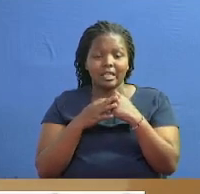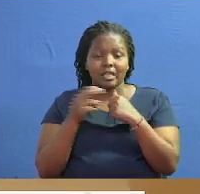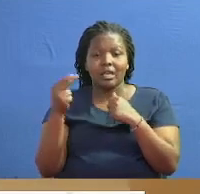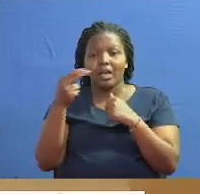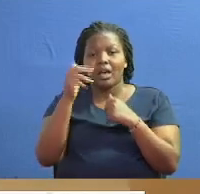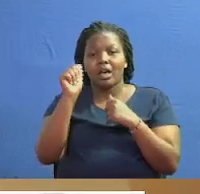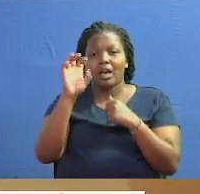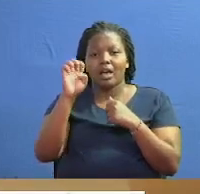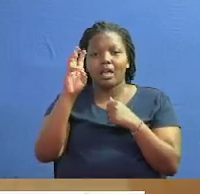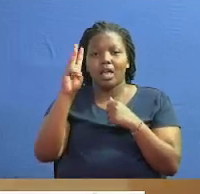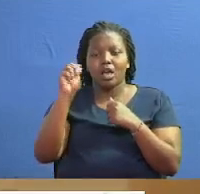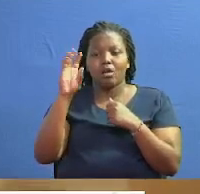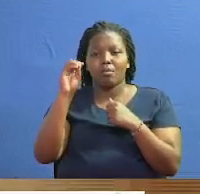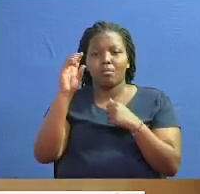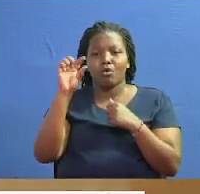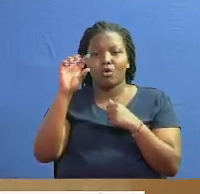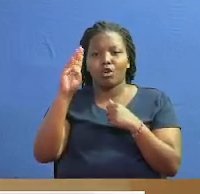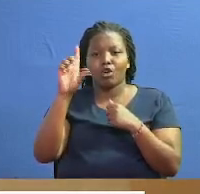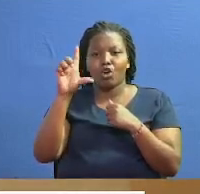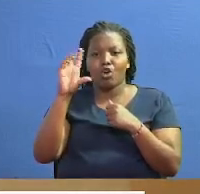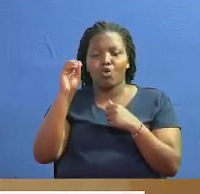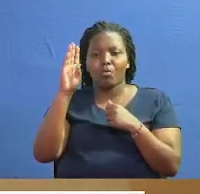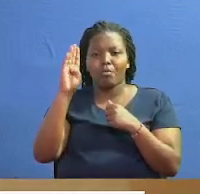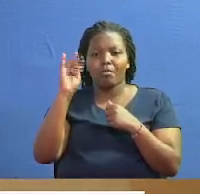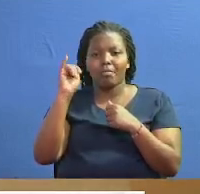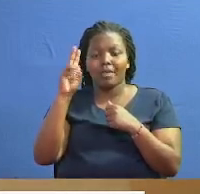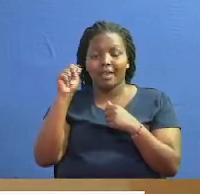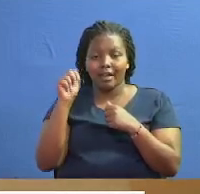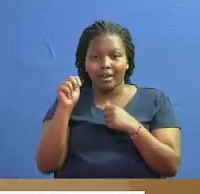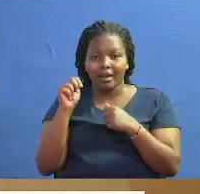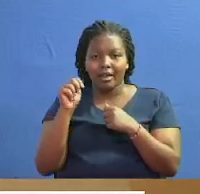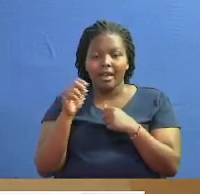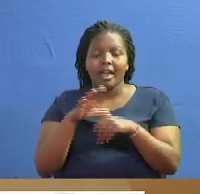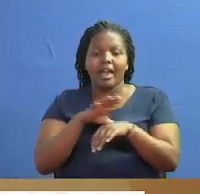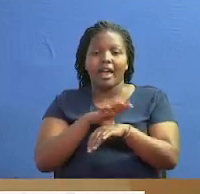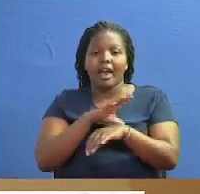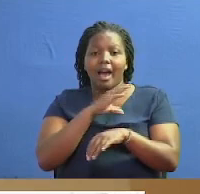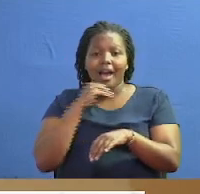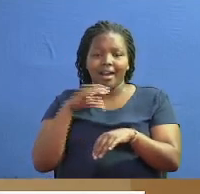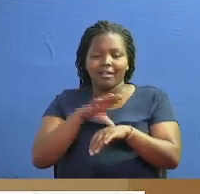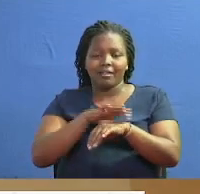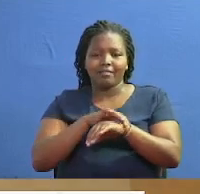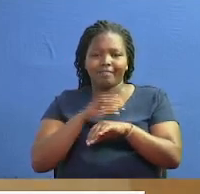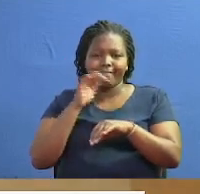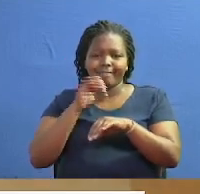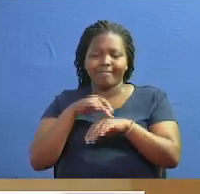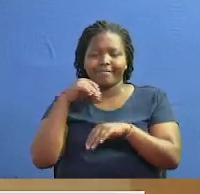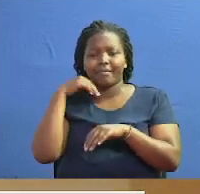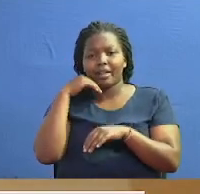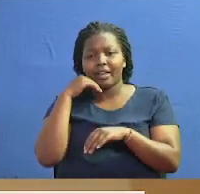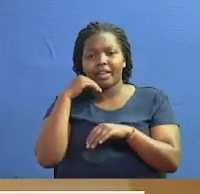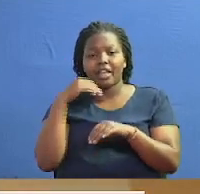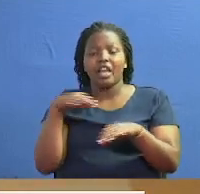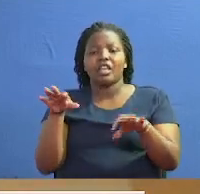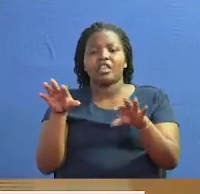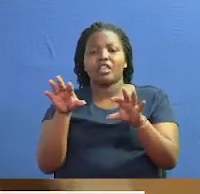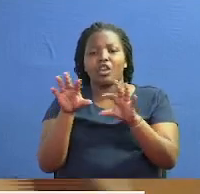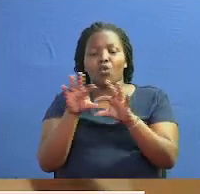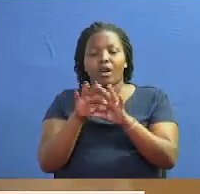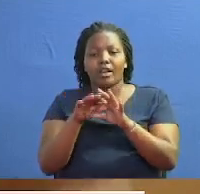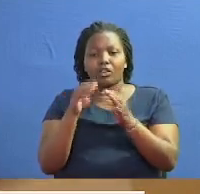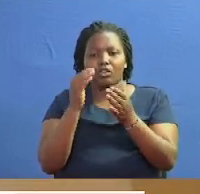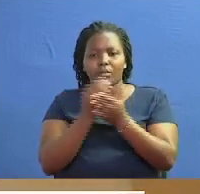breaks down their red blood cells, and the hemoglobin drops further. So that is really the thing, that the connection between this